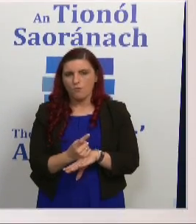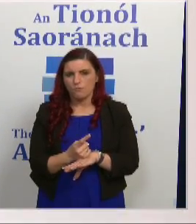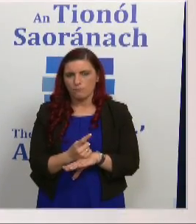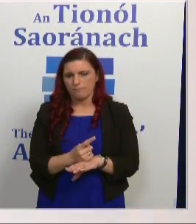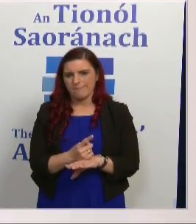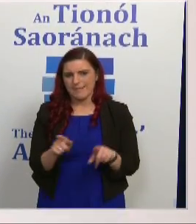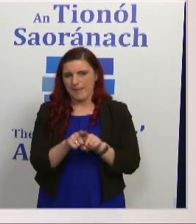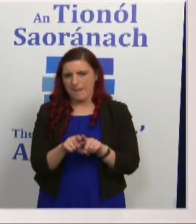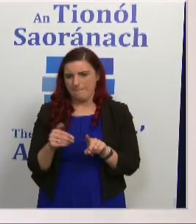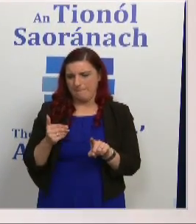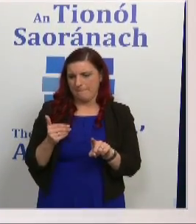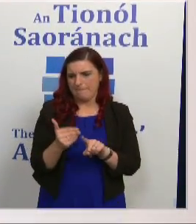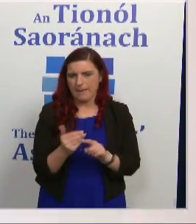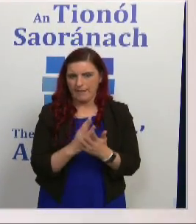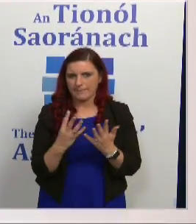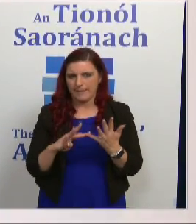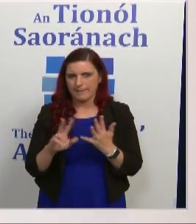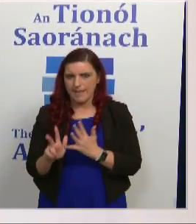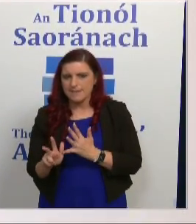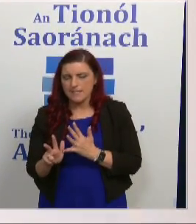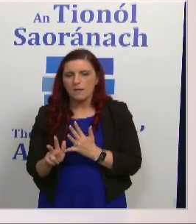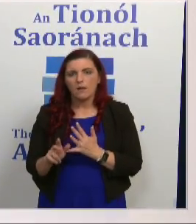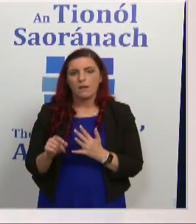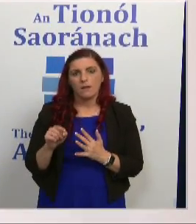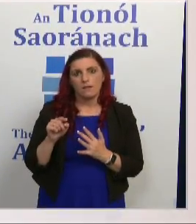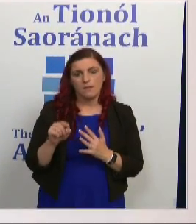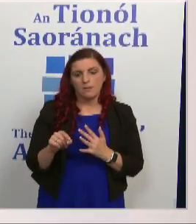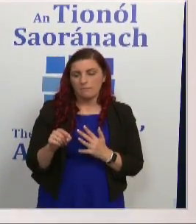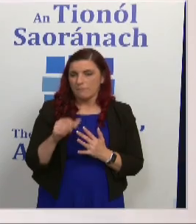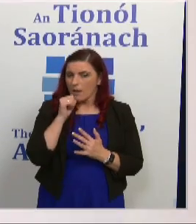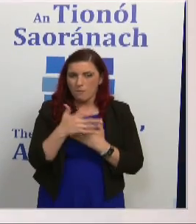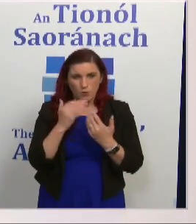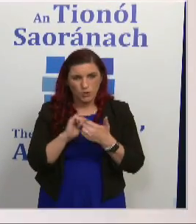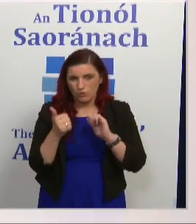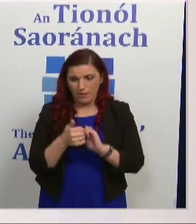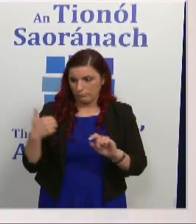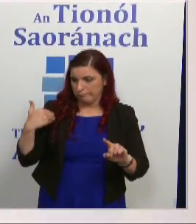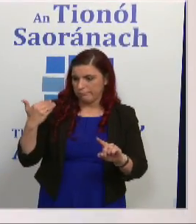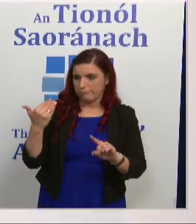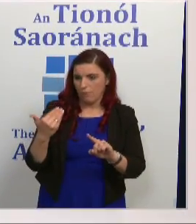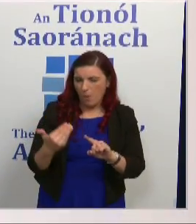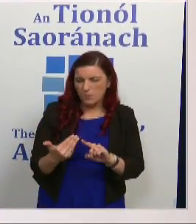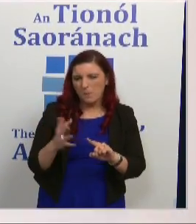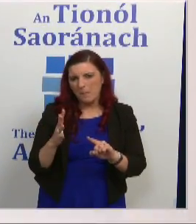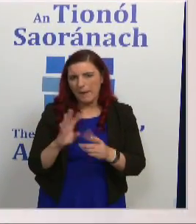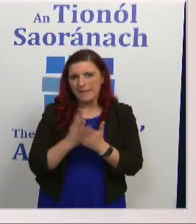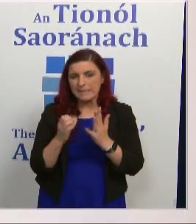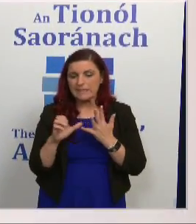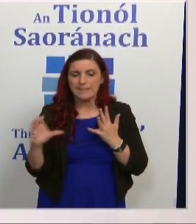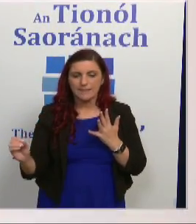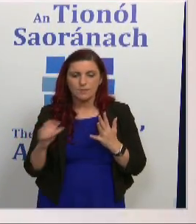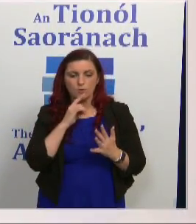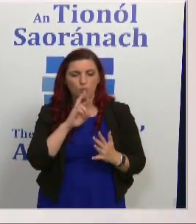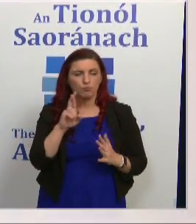shape again in 1898. And relatively little change until the 1960s. So Ruth talked about the sort